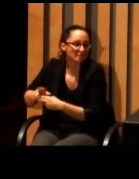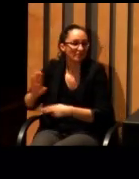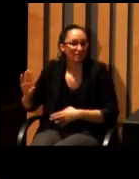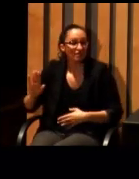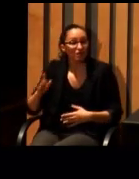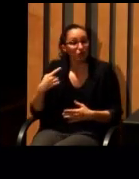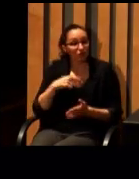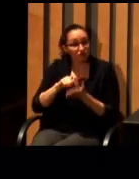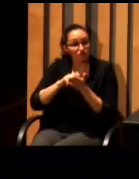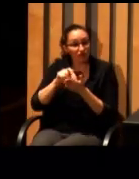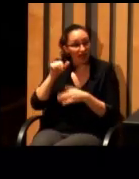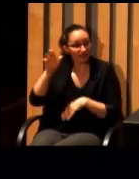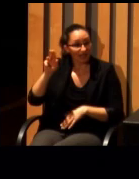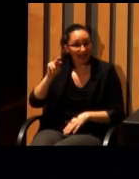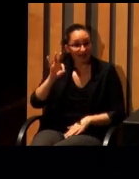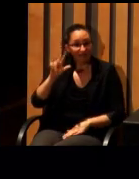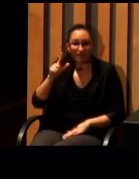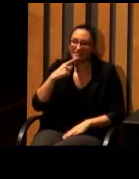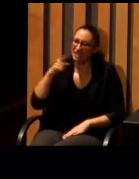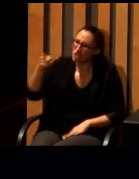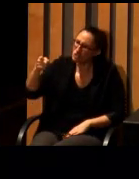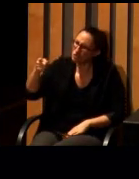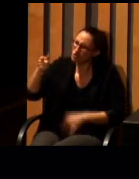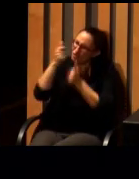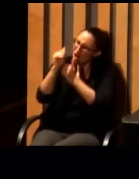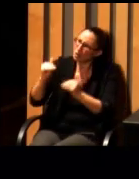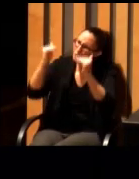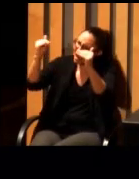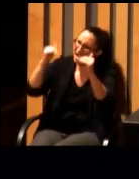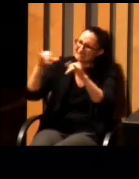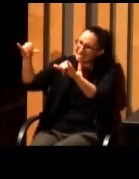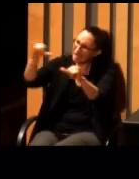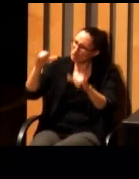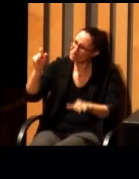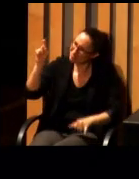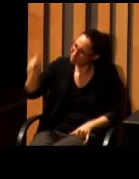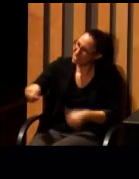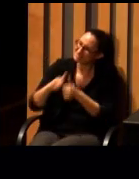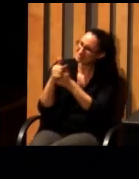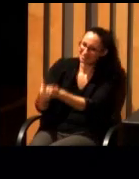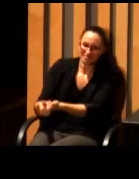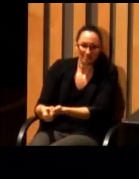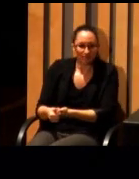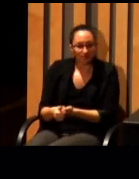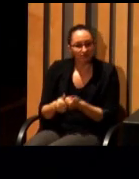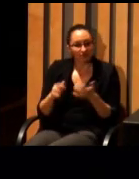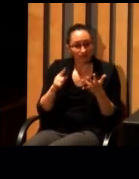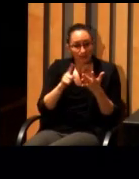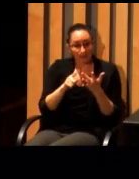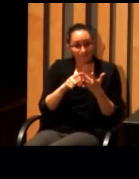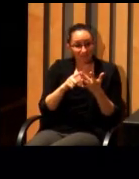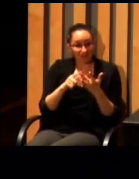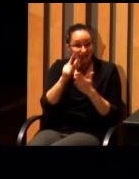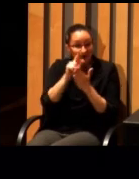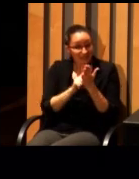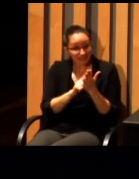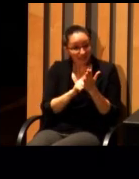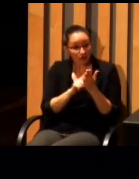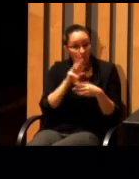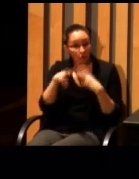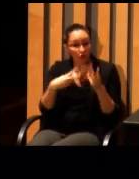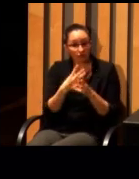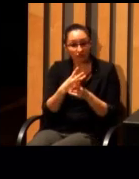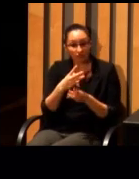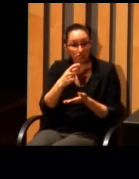and we say you should be held to higher standards. We want you to be held to higher standards, right? What about the legal realm? Of course, there's the trademark lawsuit that